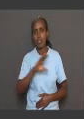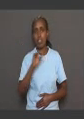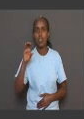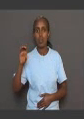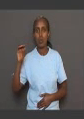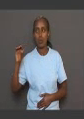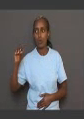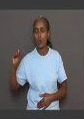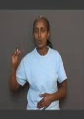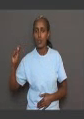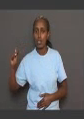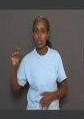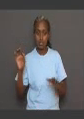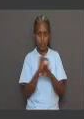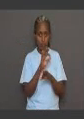cotangent functions.